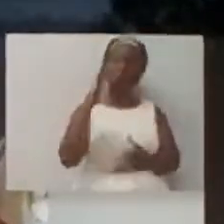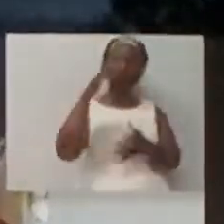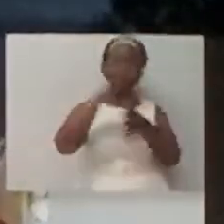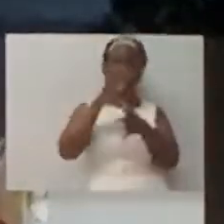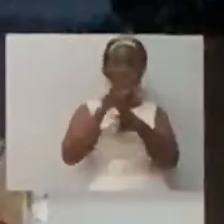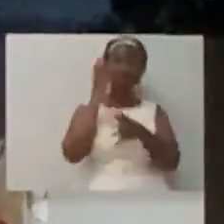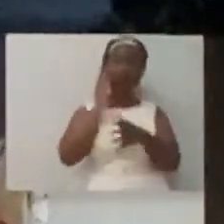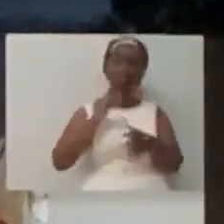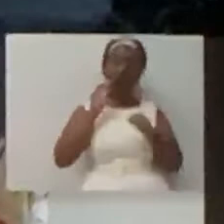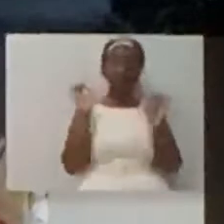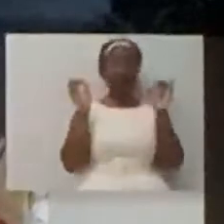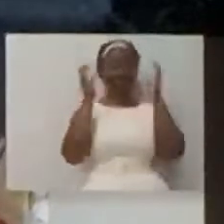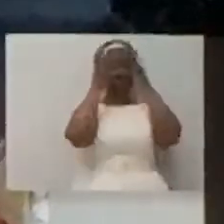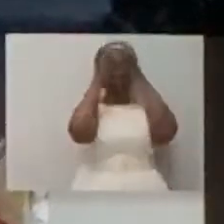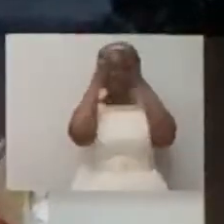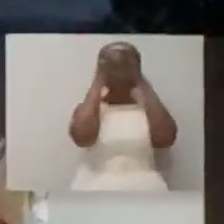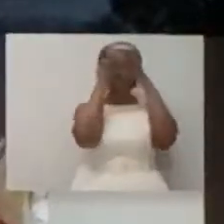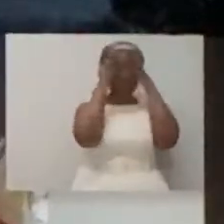experience.